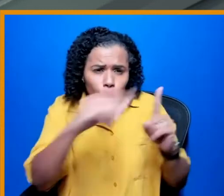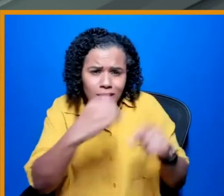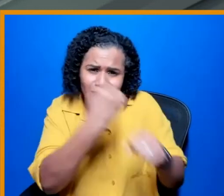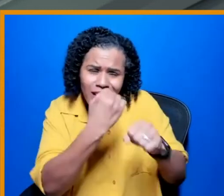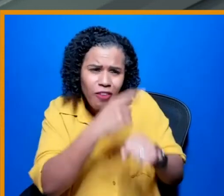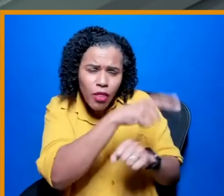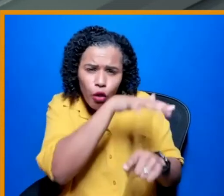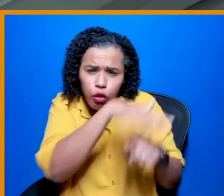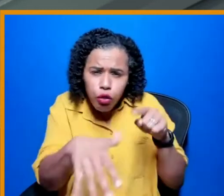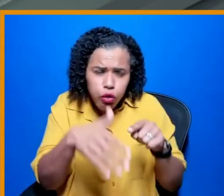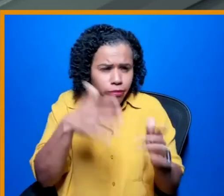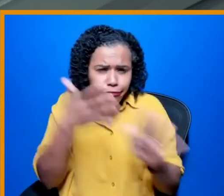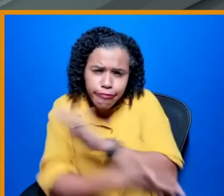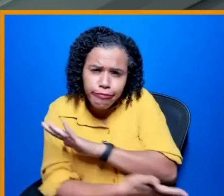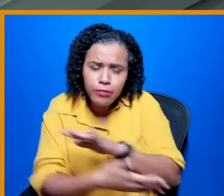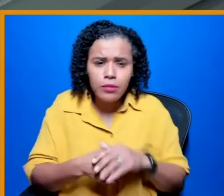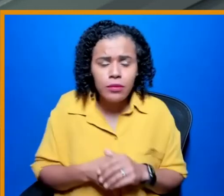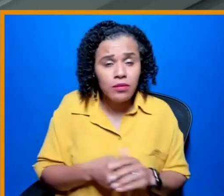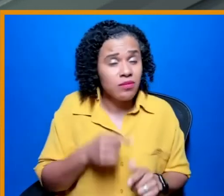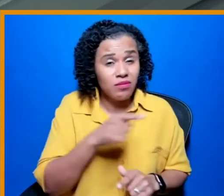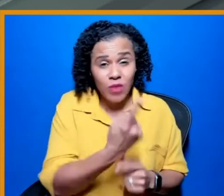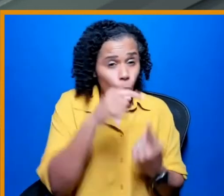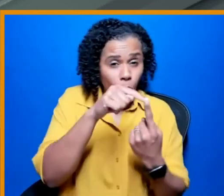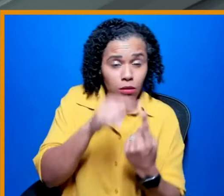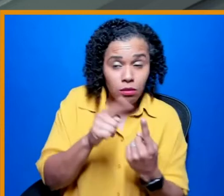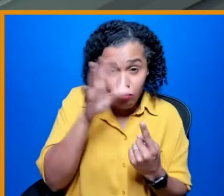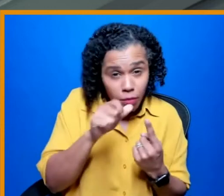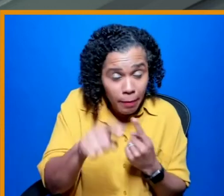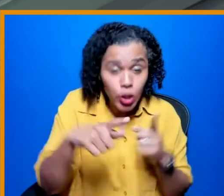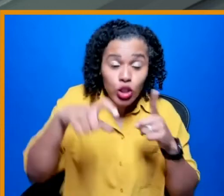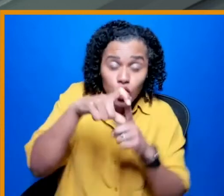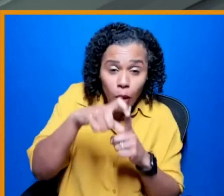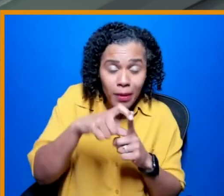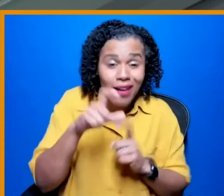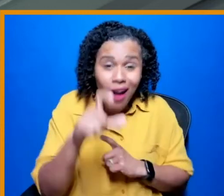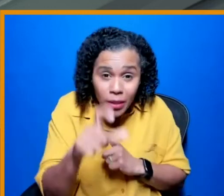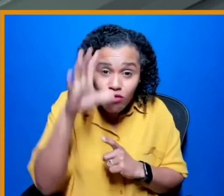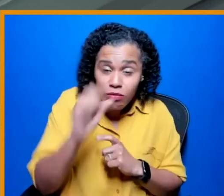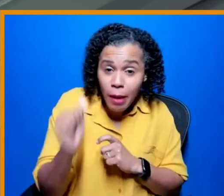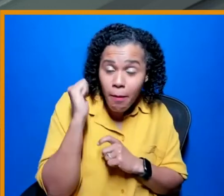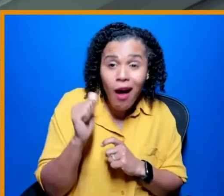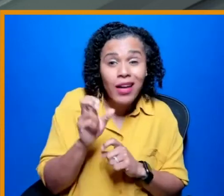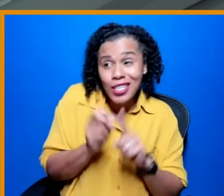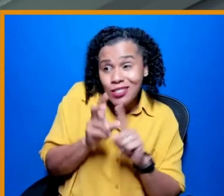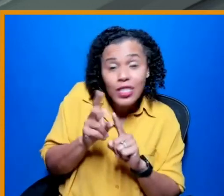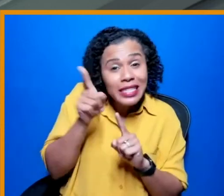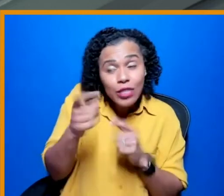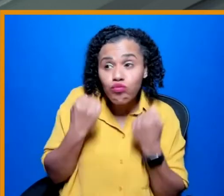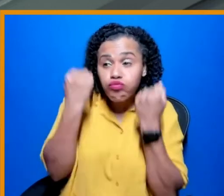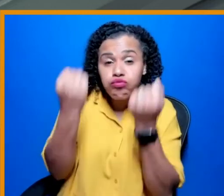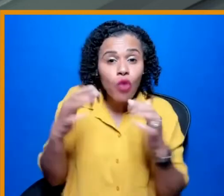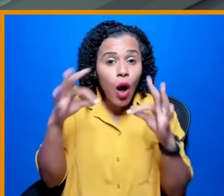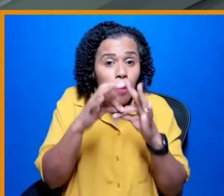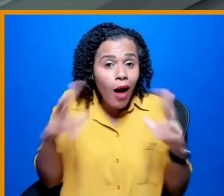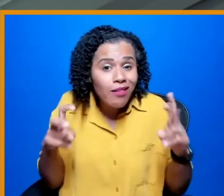the latest in a long line. Dominic Cummings wasn't fired for travelling to Barnard Castle in the peak of lockdown. Priti Patel is still Home Secretary